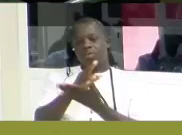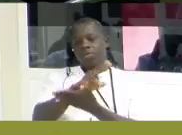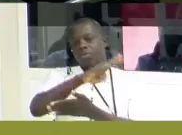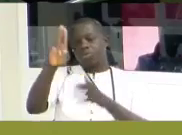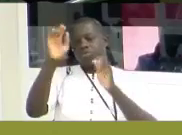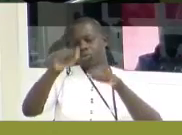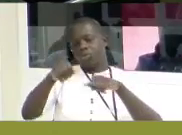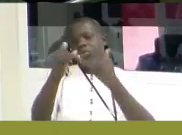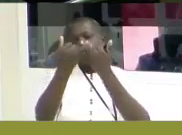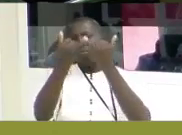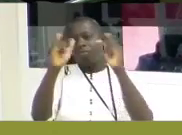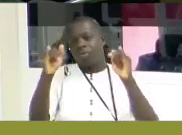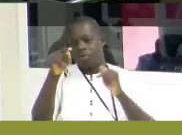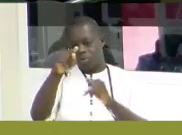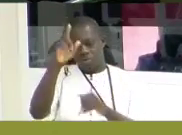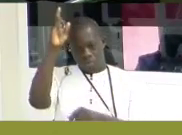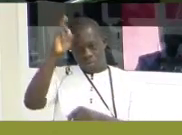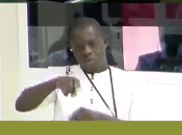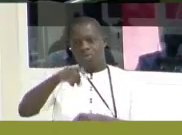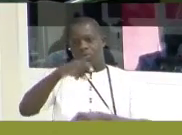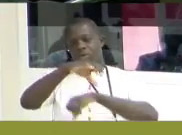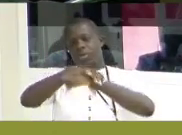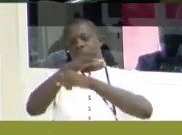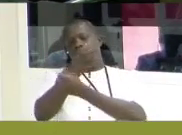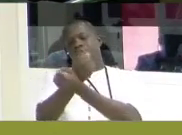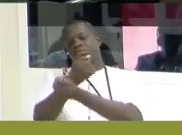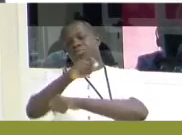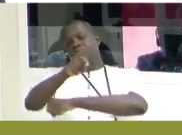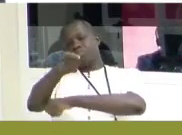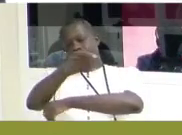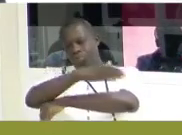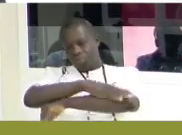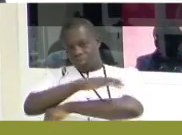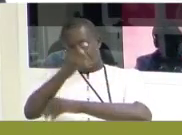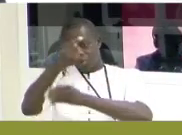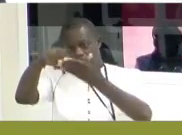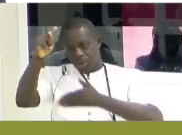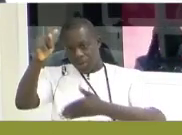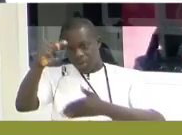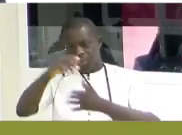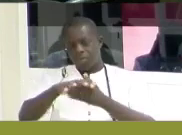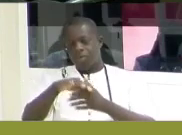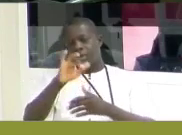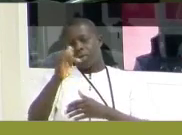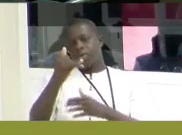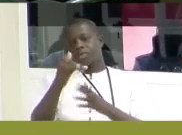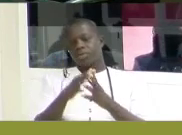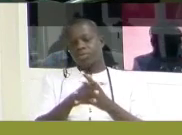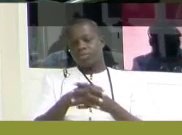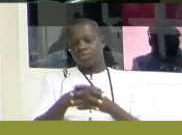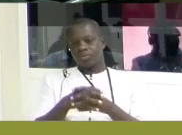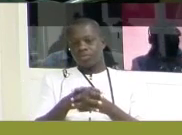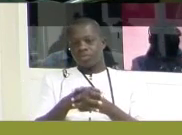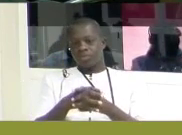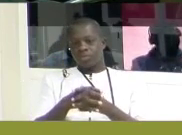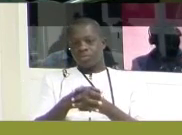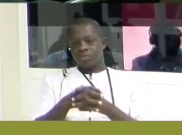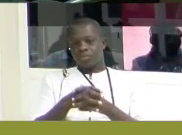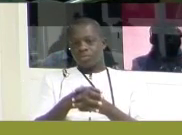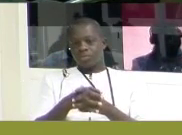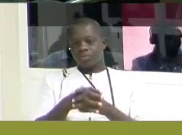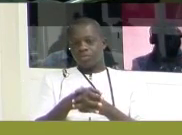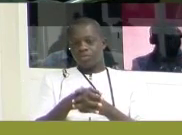released. Just like and you had to be detained. Is that correct? That's correct. Are you saying that he also formed this